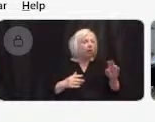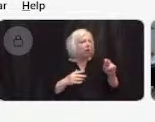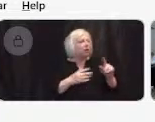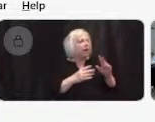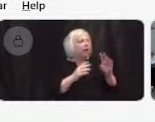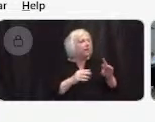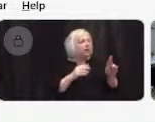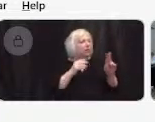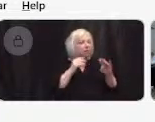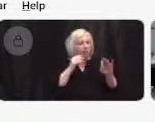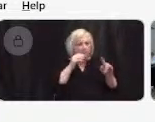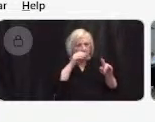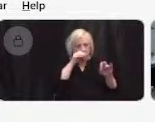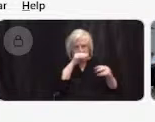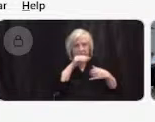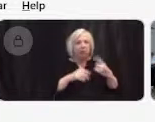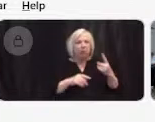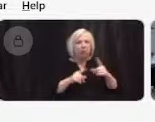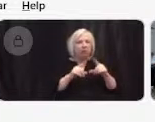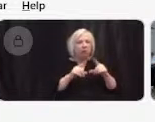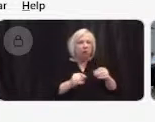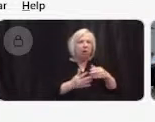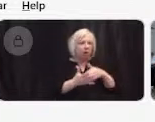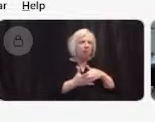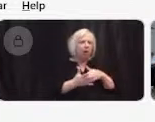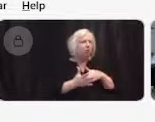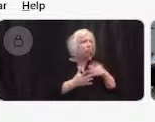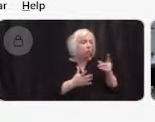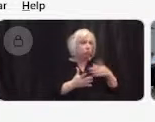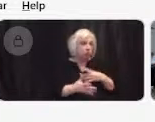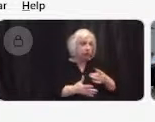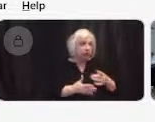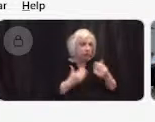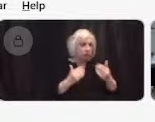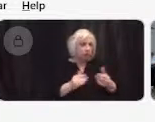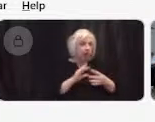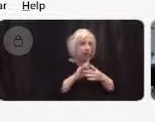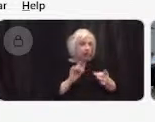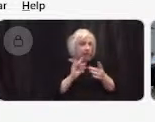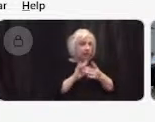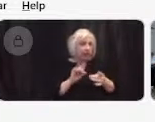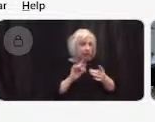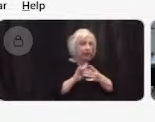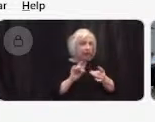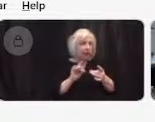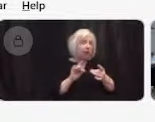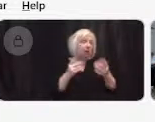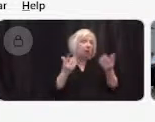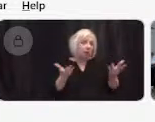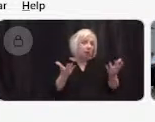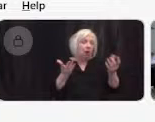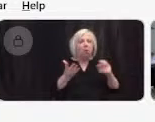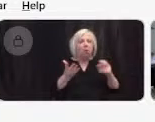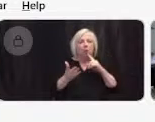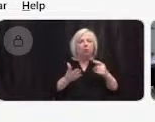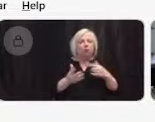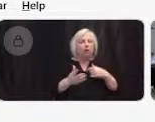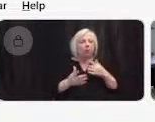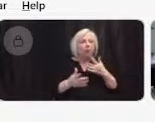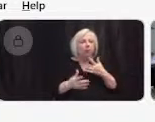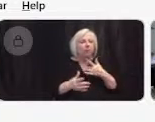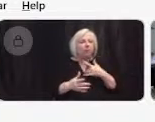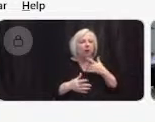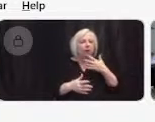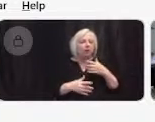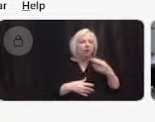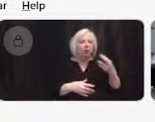we have one card in opposition. Would you like to go ahead and have the floor, or would you like to have the